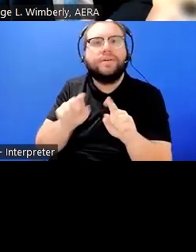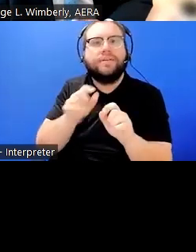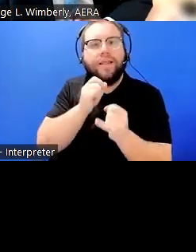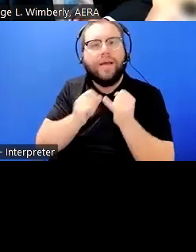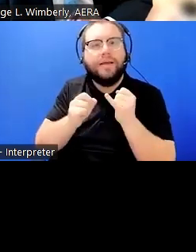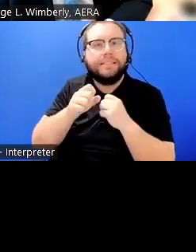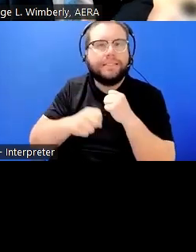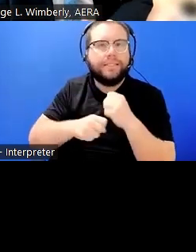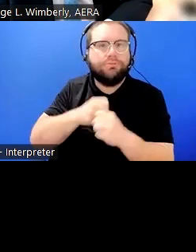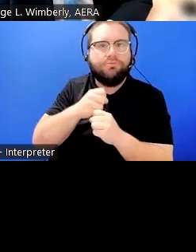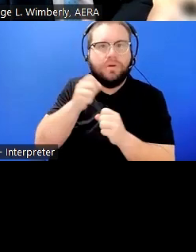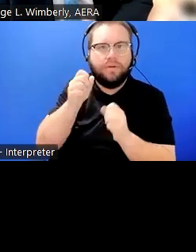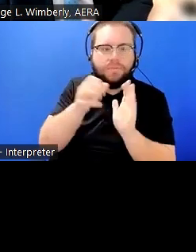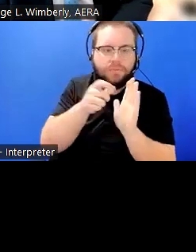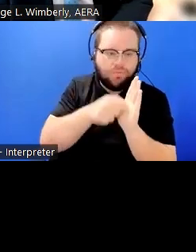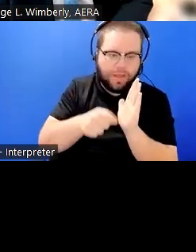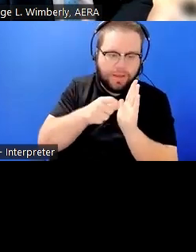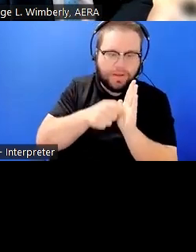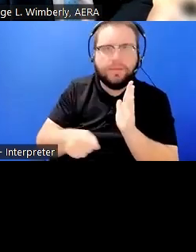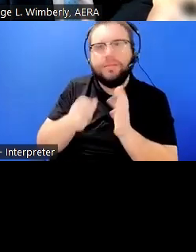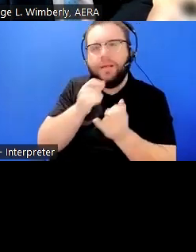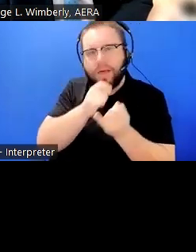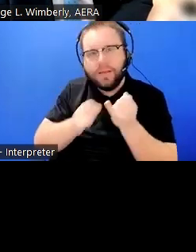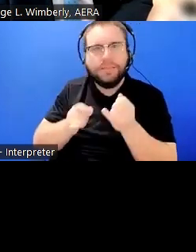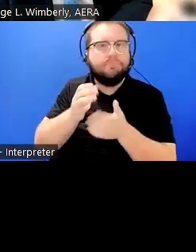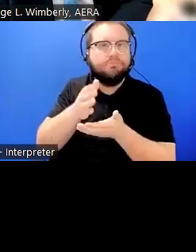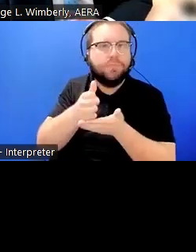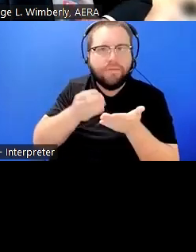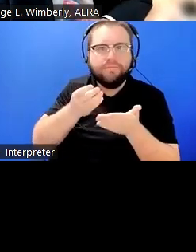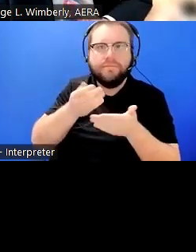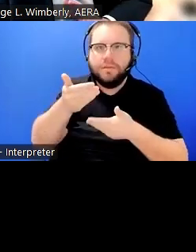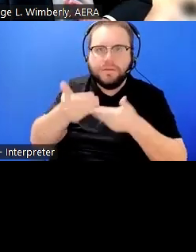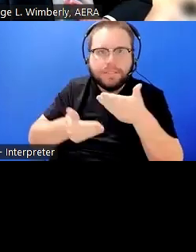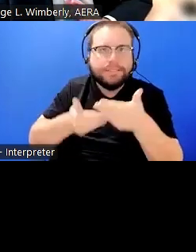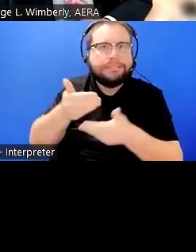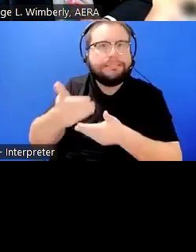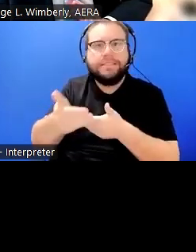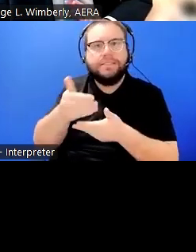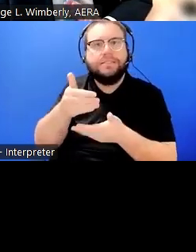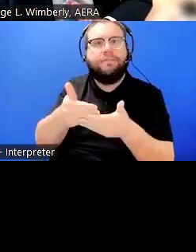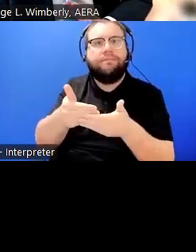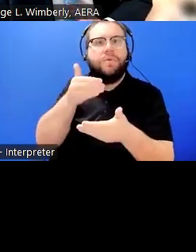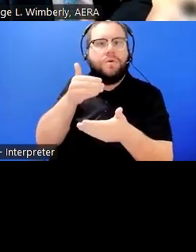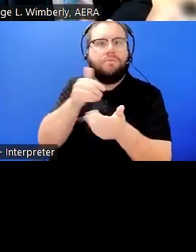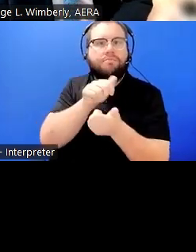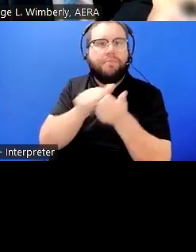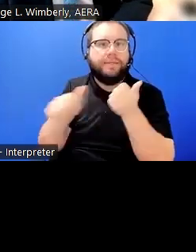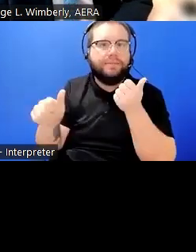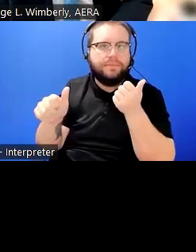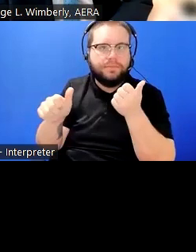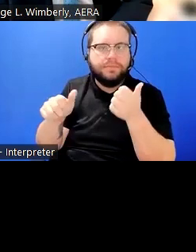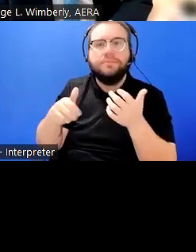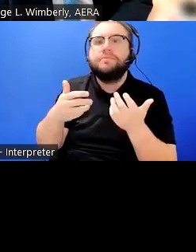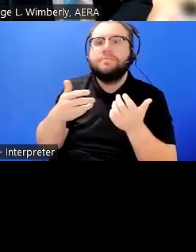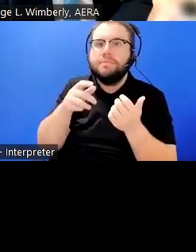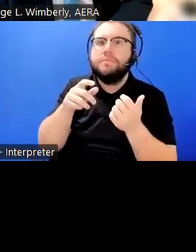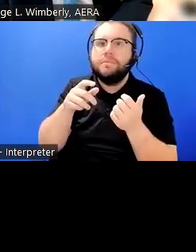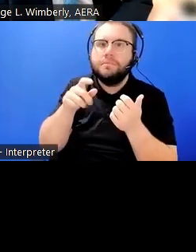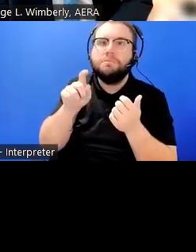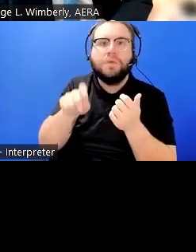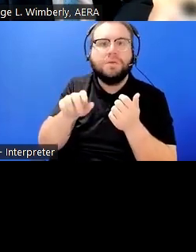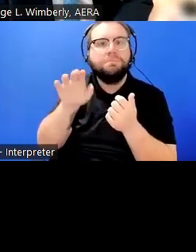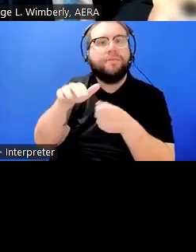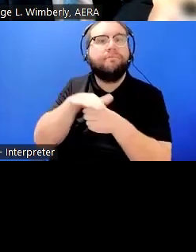And at that last stage of the fellowship, and as being enrolled full time as a